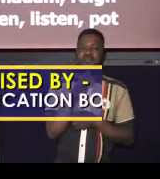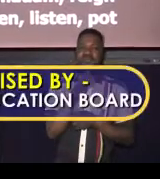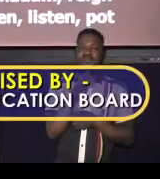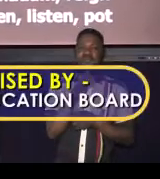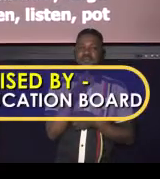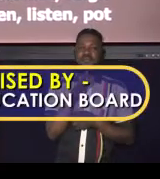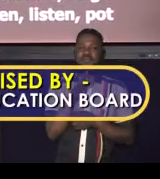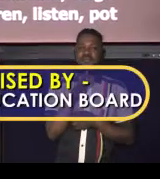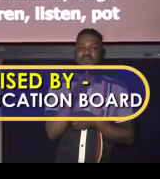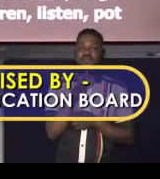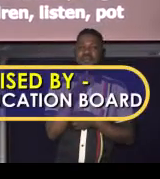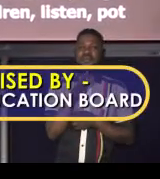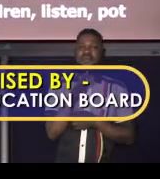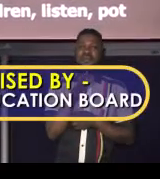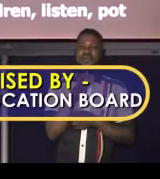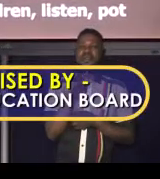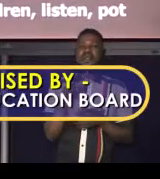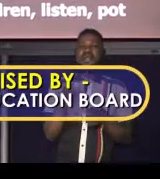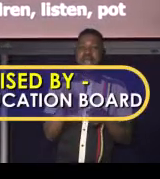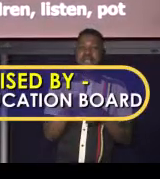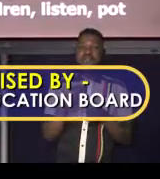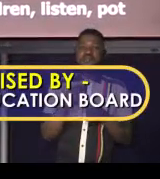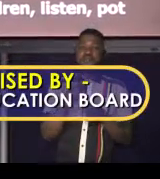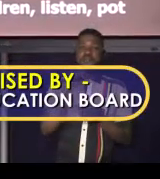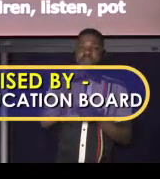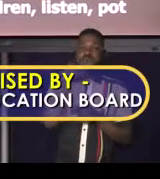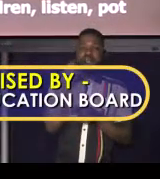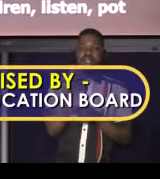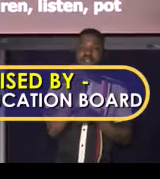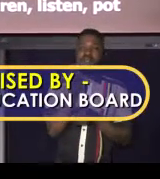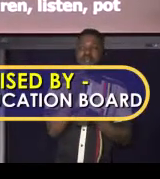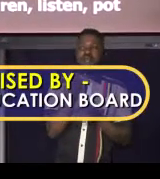then to the way.